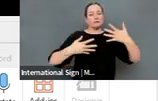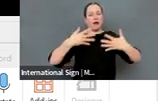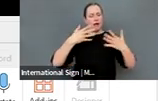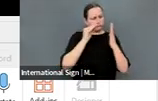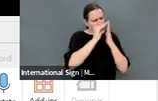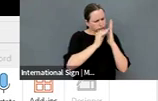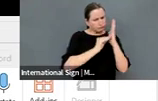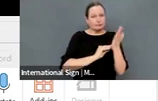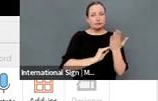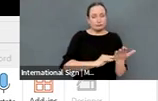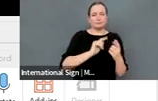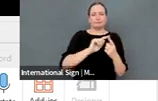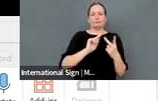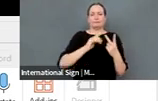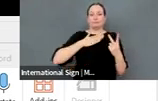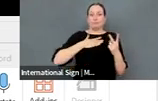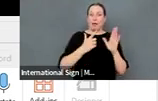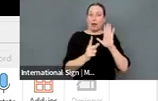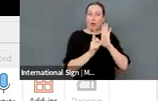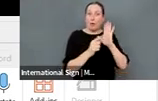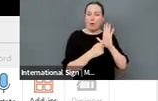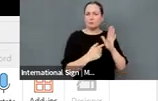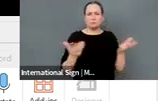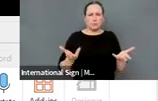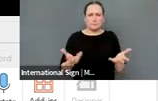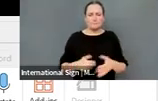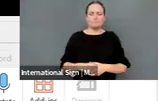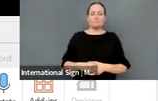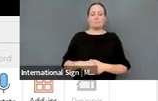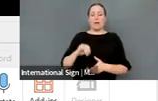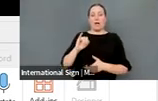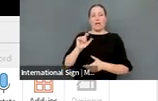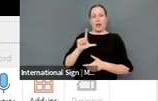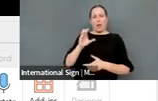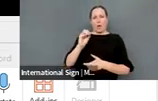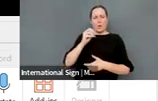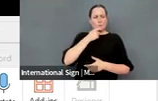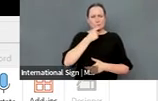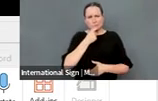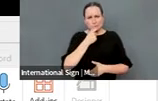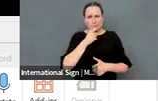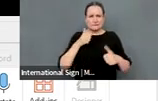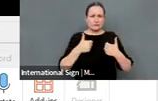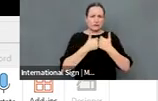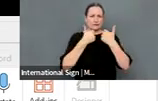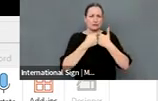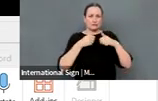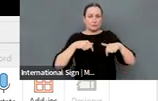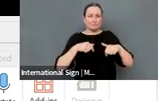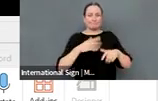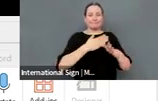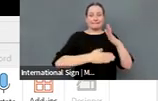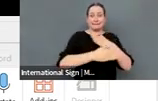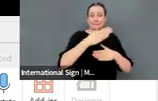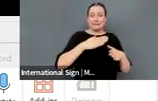Also our intervention as ILO, then the challenges for implementing the disability certification in Zambia,